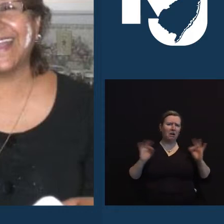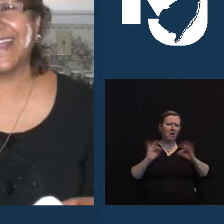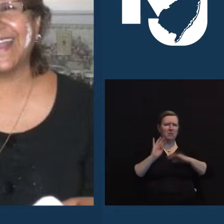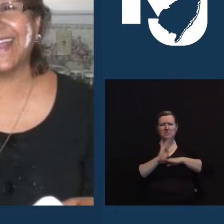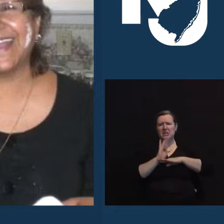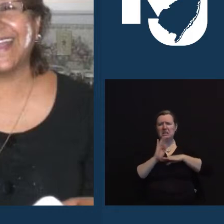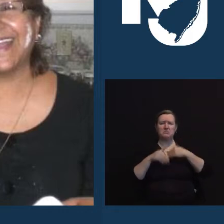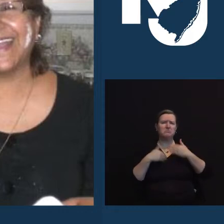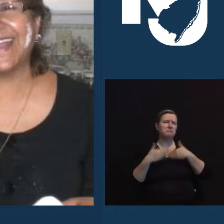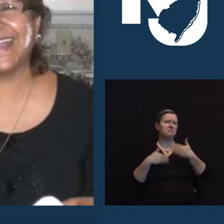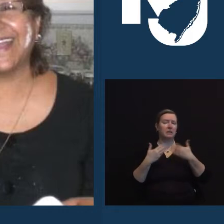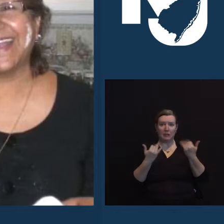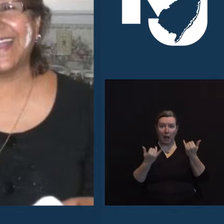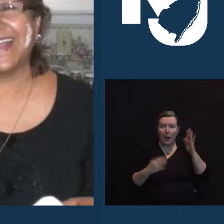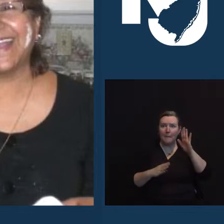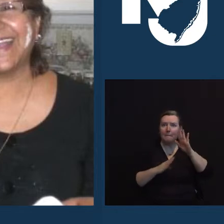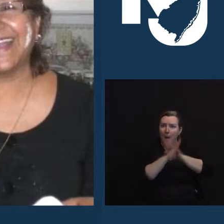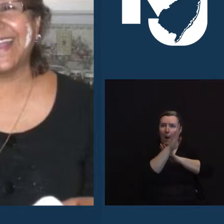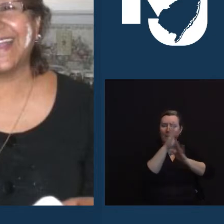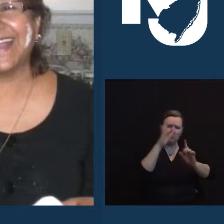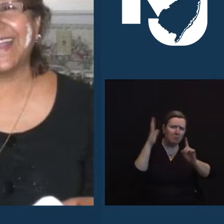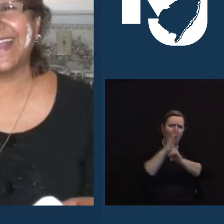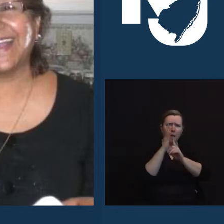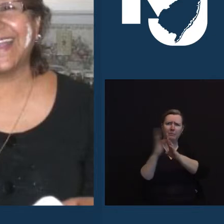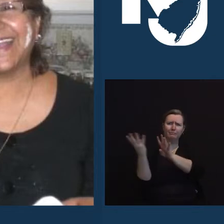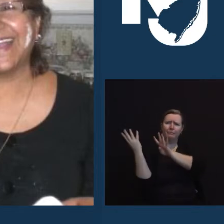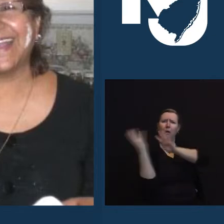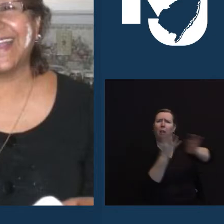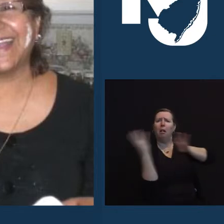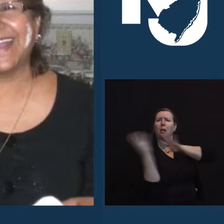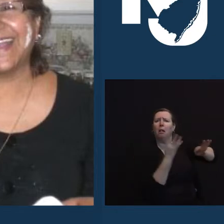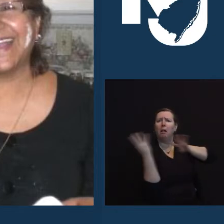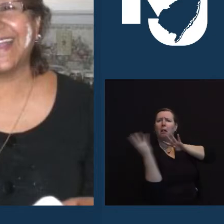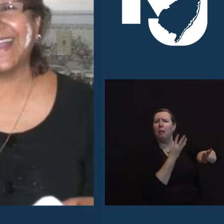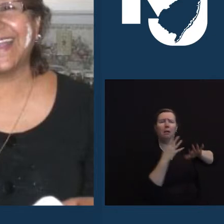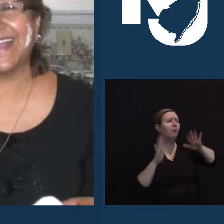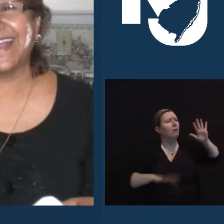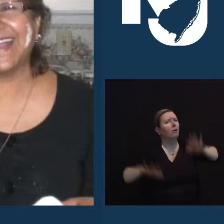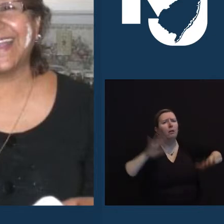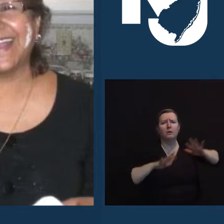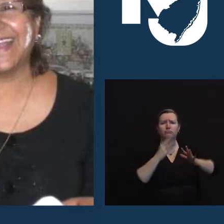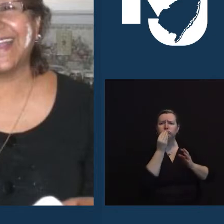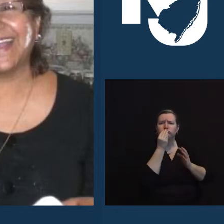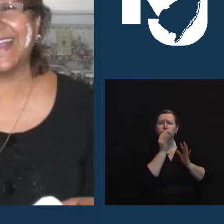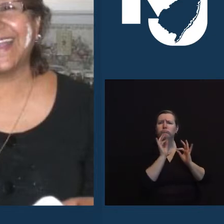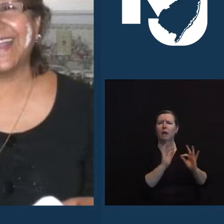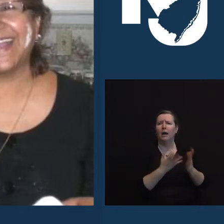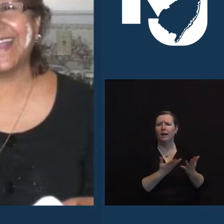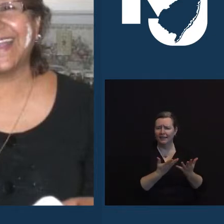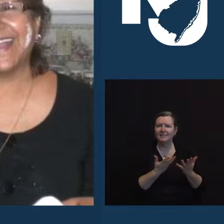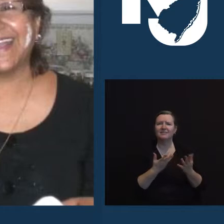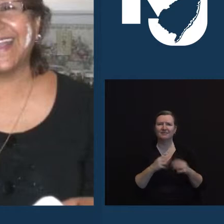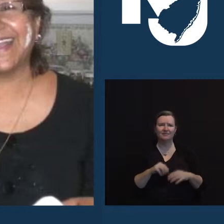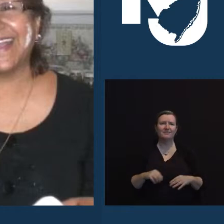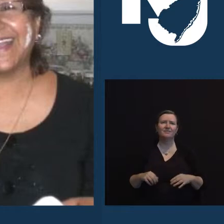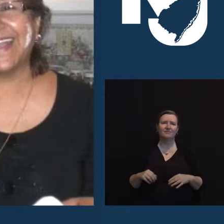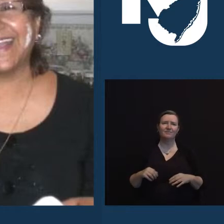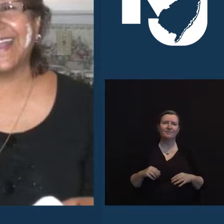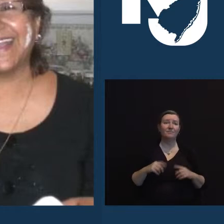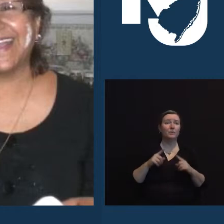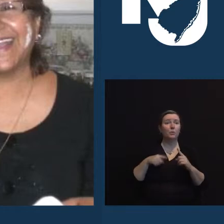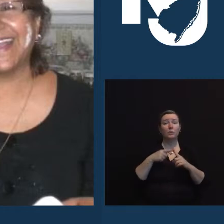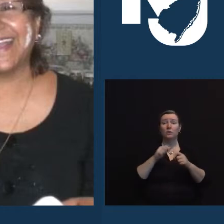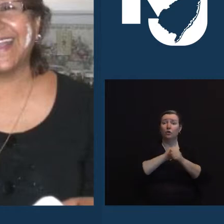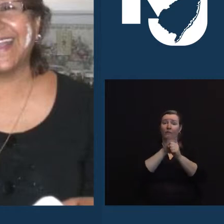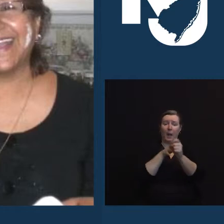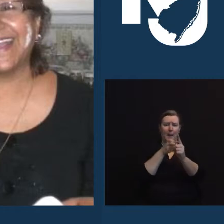bustling business that serves hundreds of customers every day, from locals to lawmakers. Obviously, when the pandemic hit and much